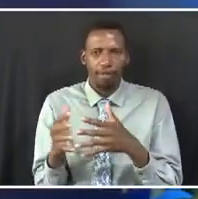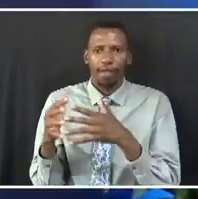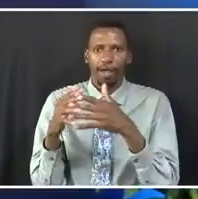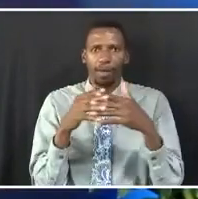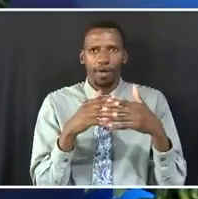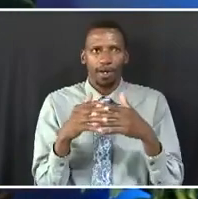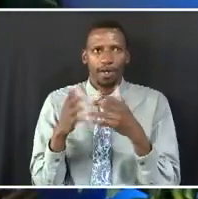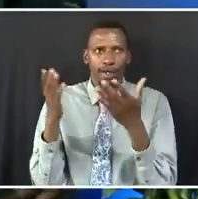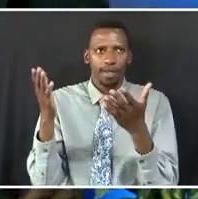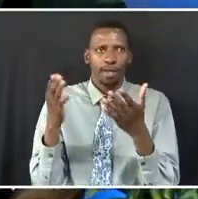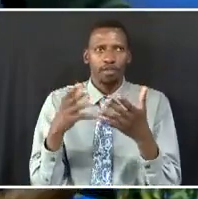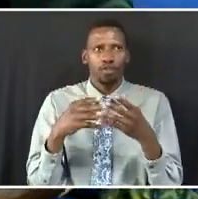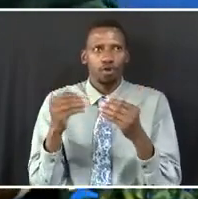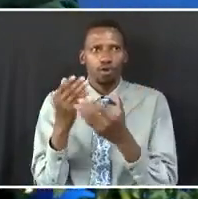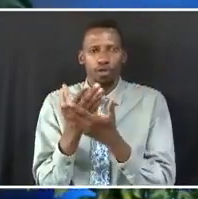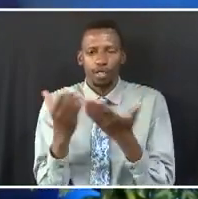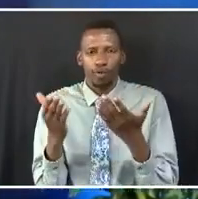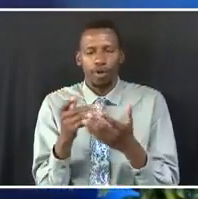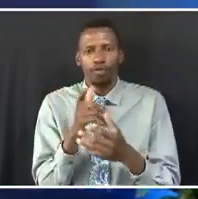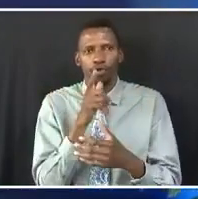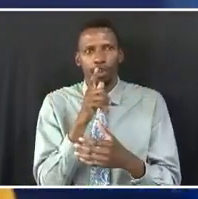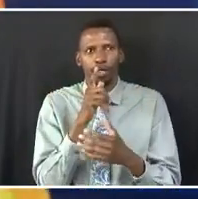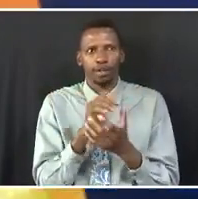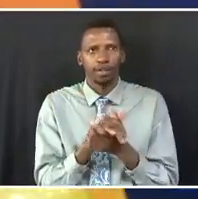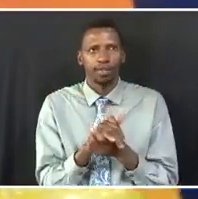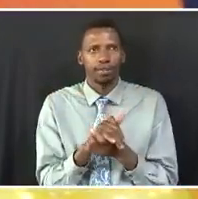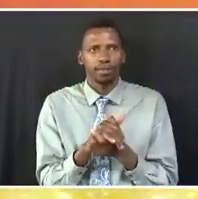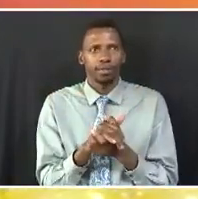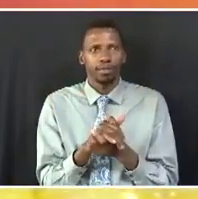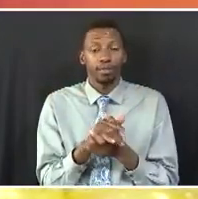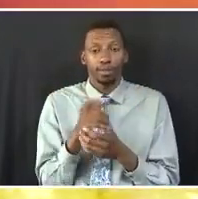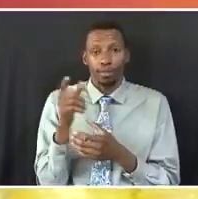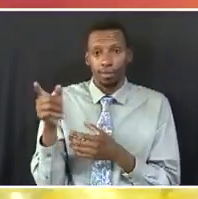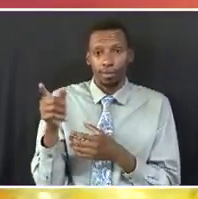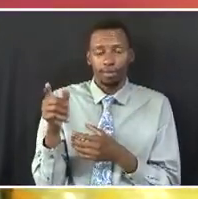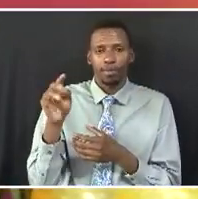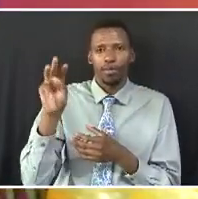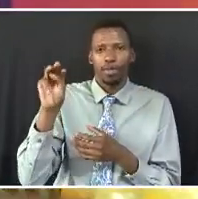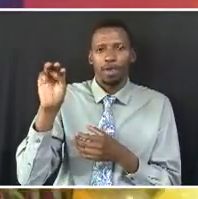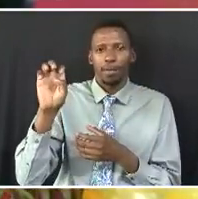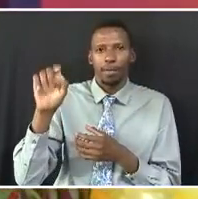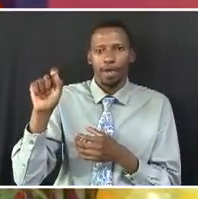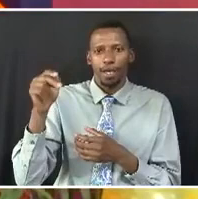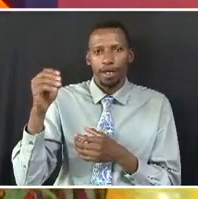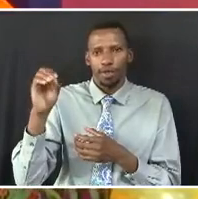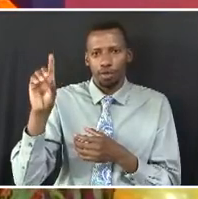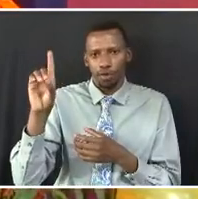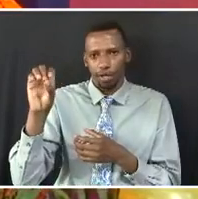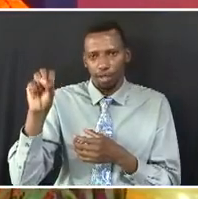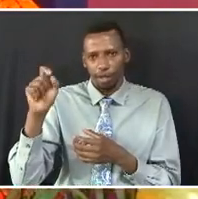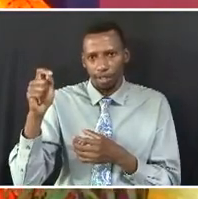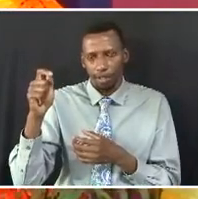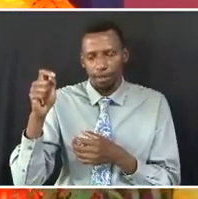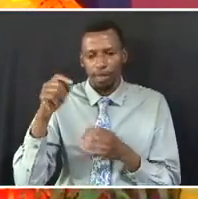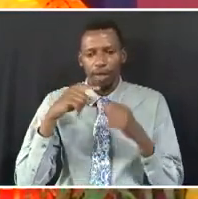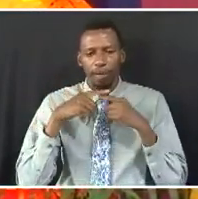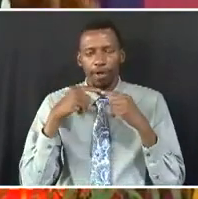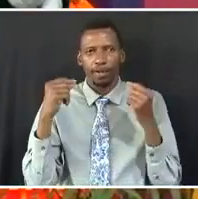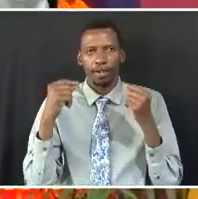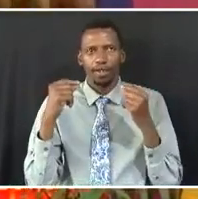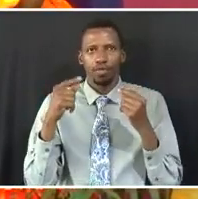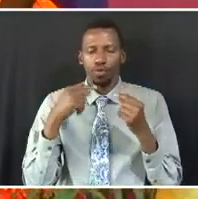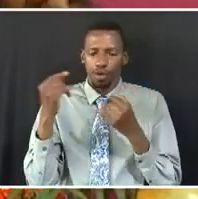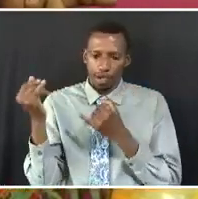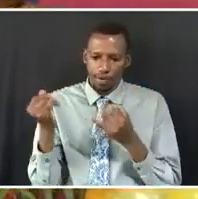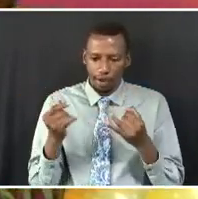somewhere for lunch. The Methodist pastor who was inviting us to his church for lunch before we proceed to Oshkosh, as we were going